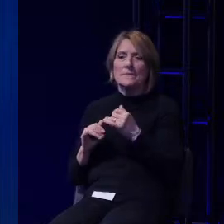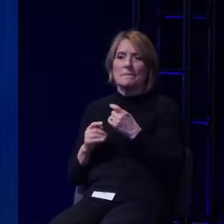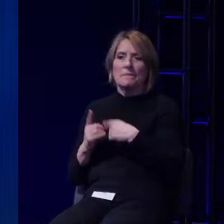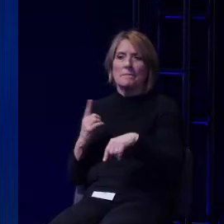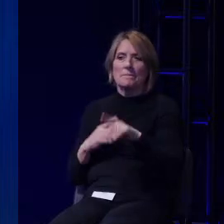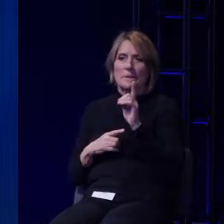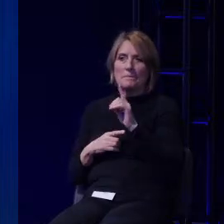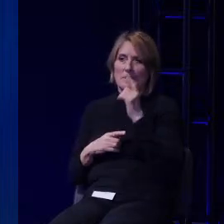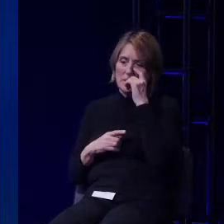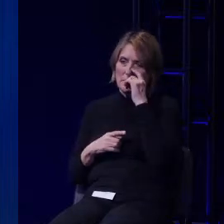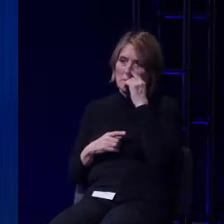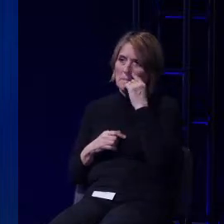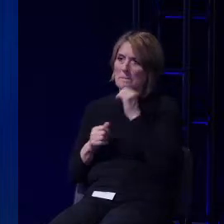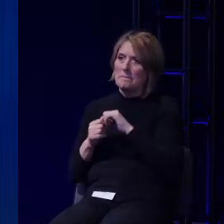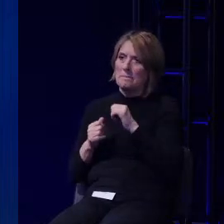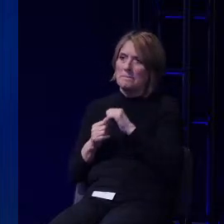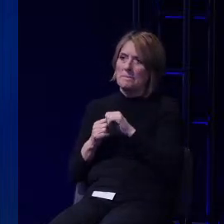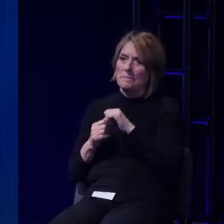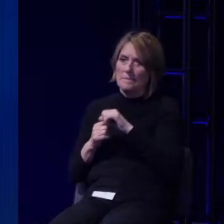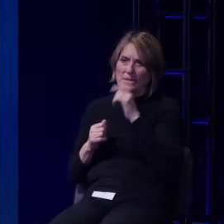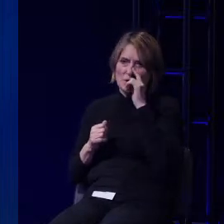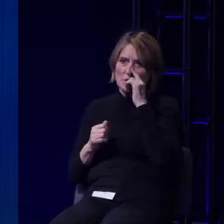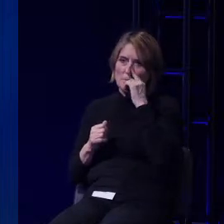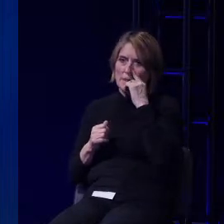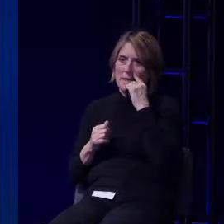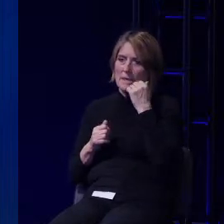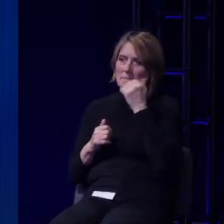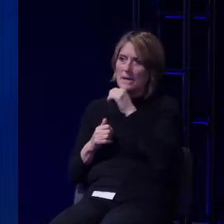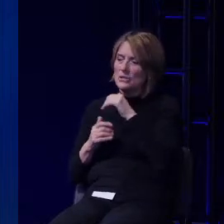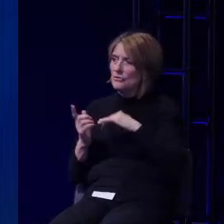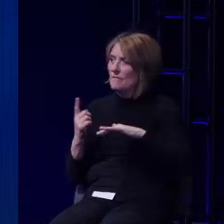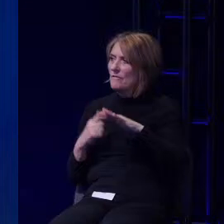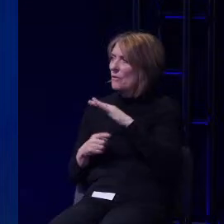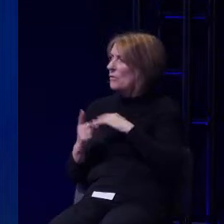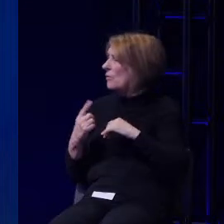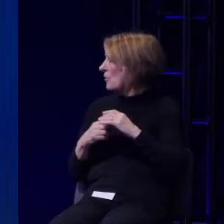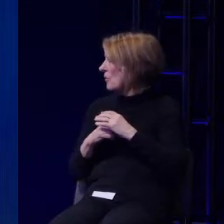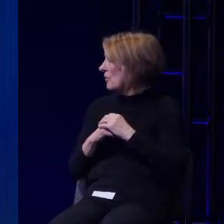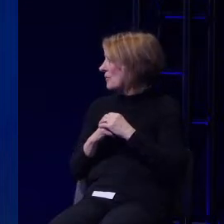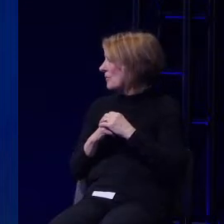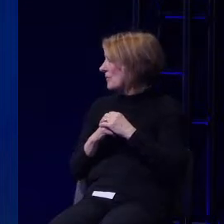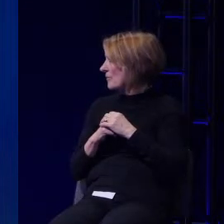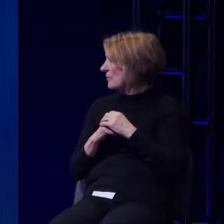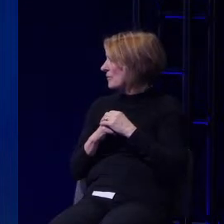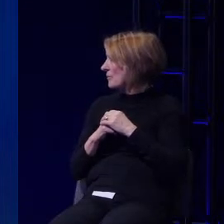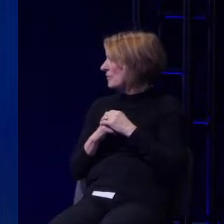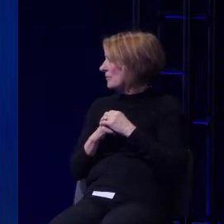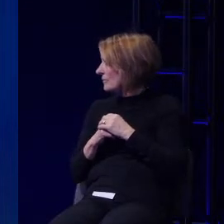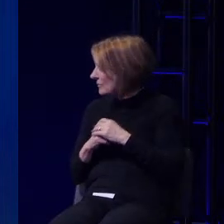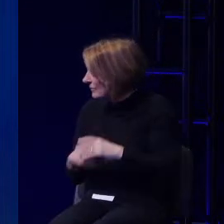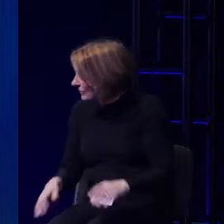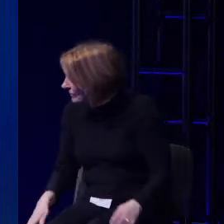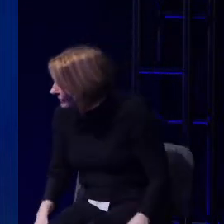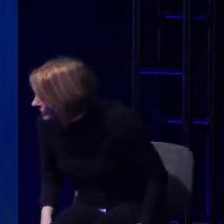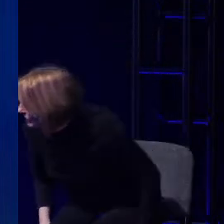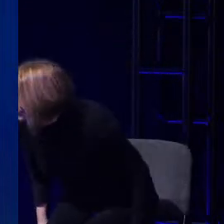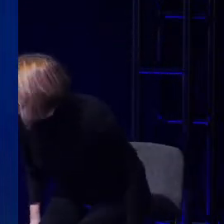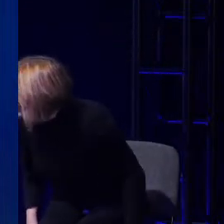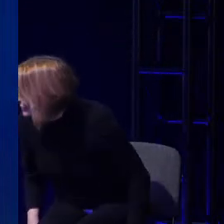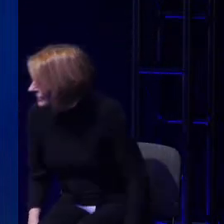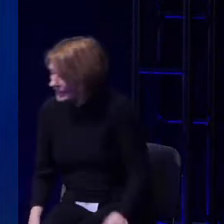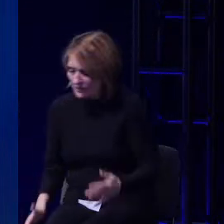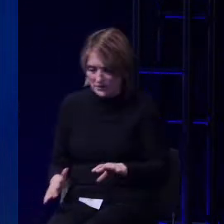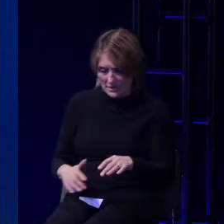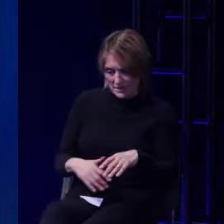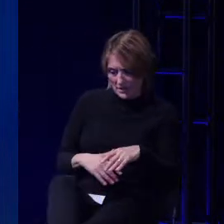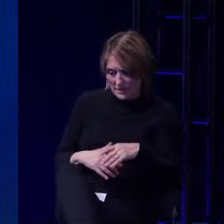able to do, you know, like shoot like Roger Deakins and you know whatever, and Bob Richardson. You could be doing that, and you could be like